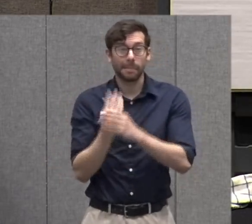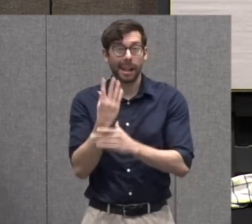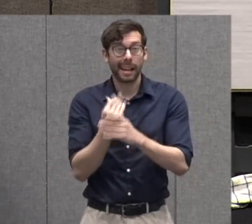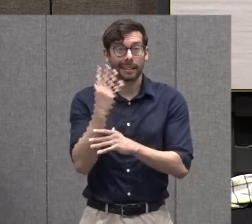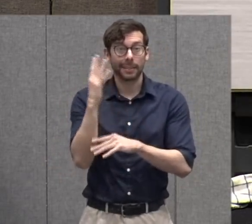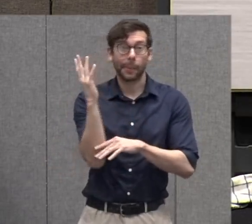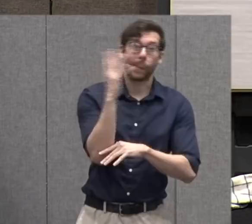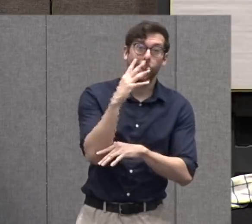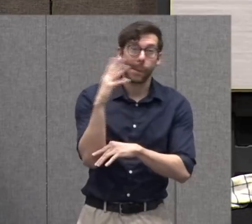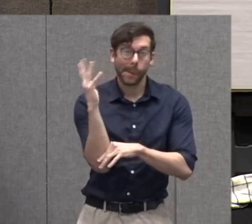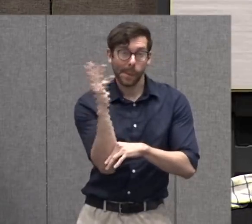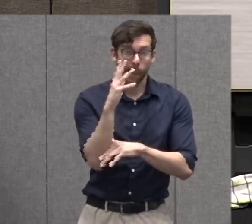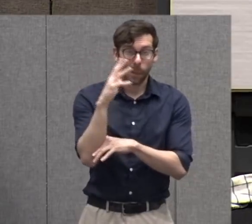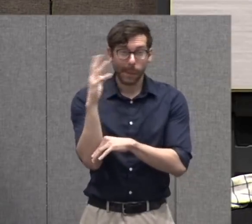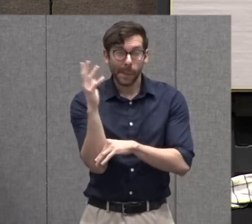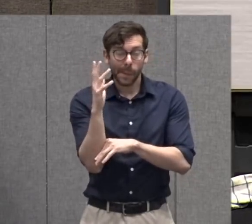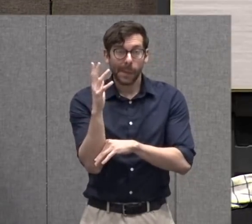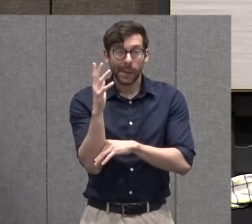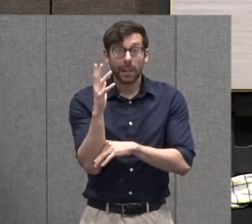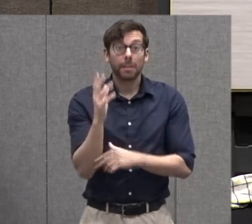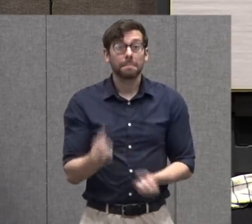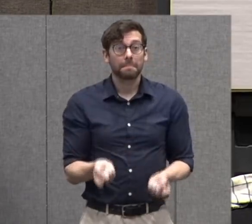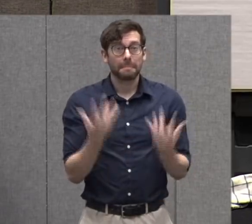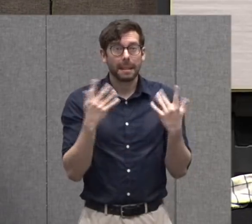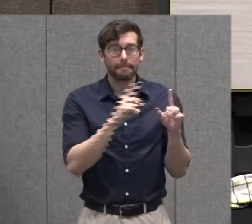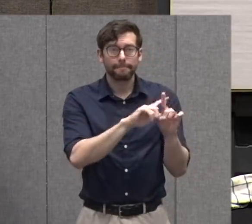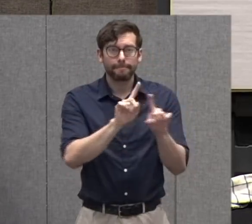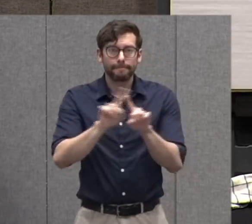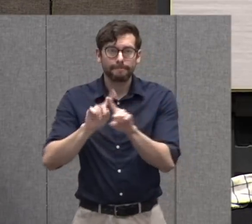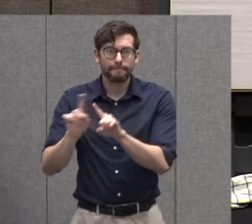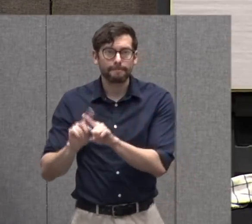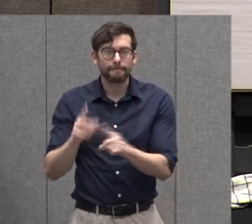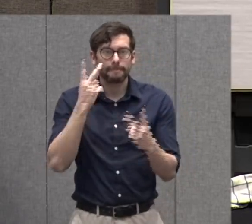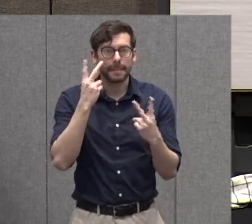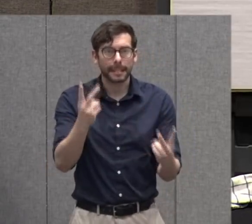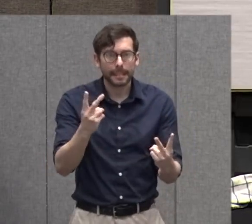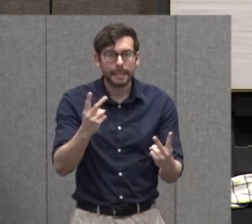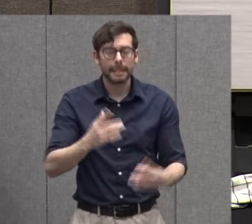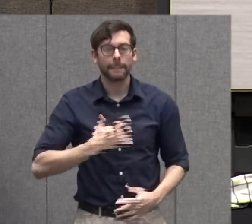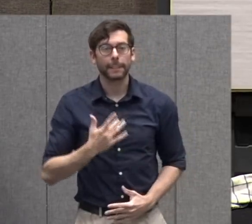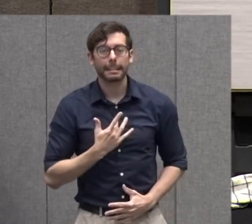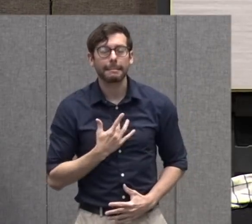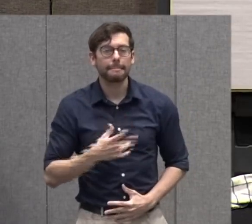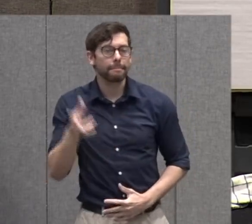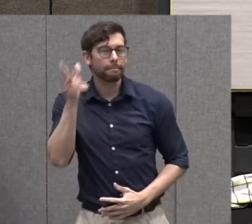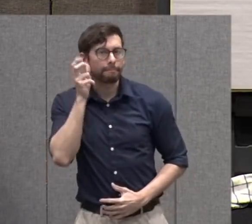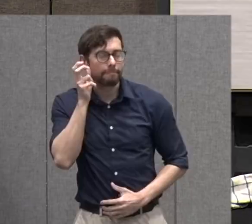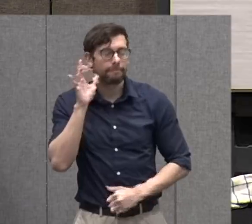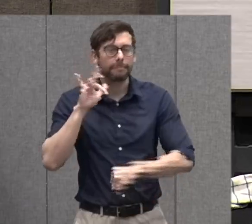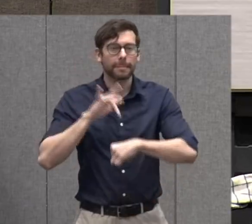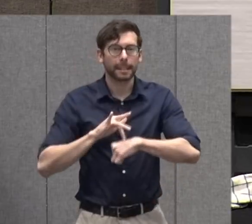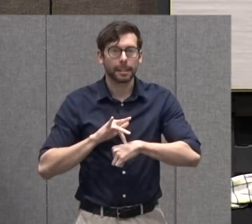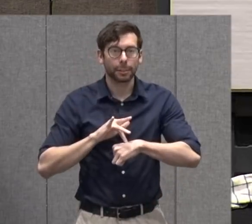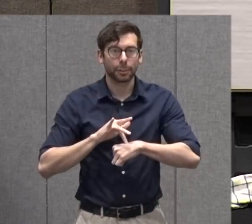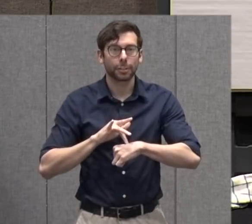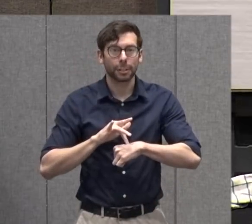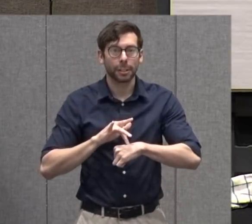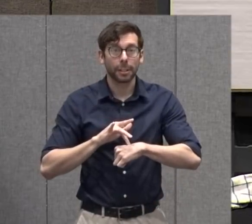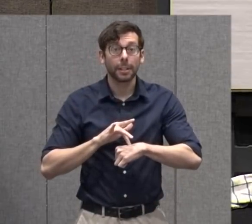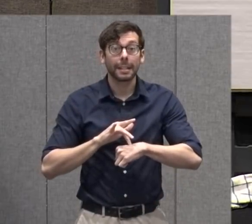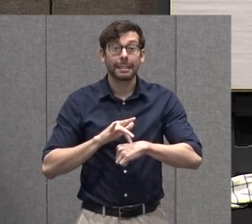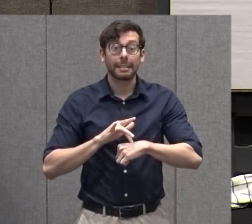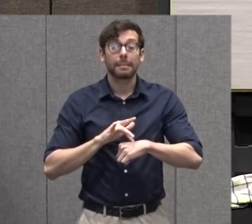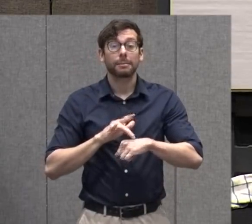of different things we can see and feel, hear, and touch during different